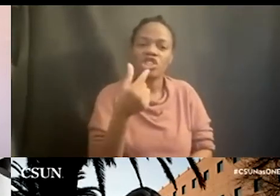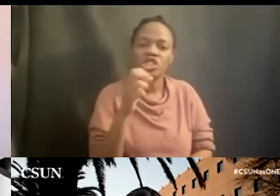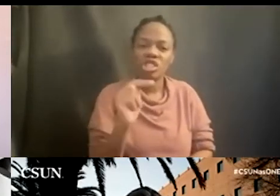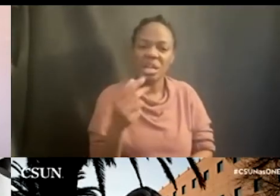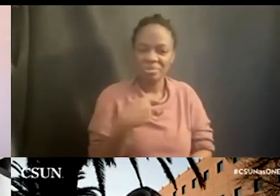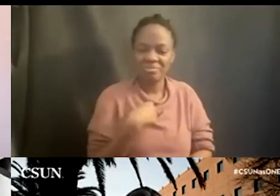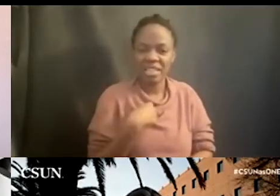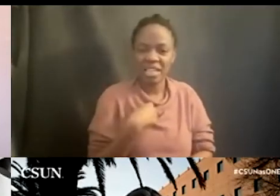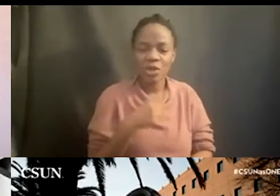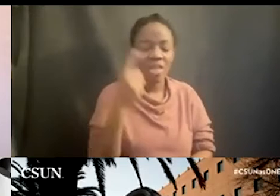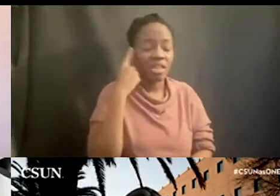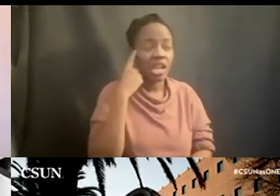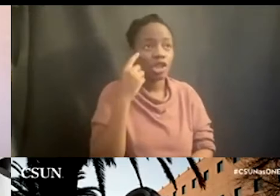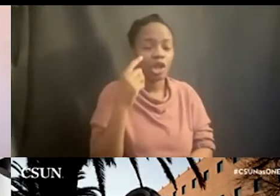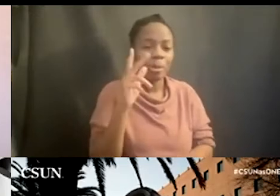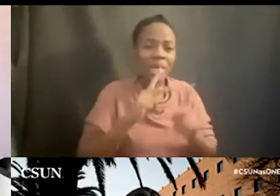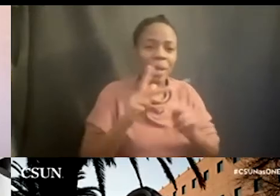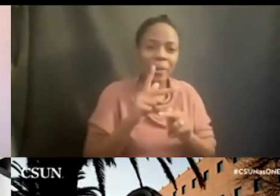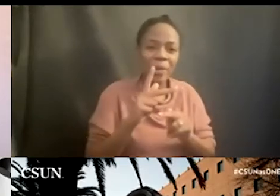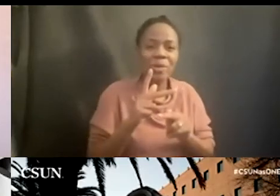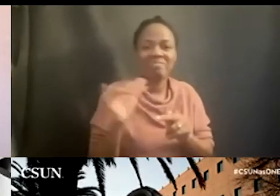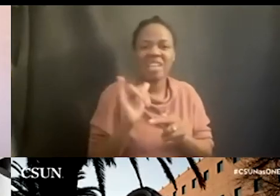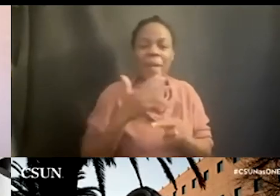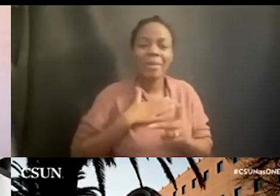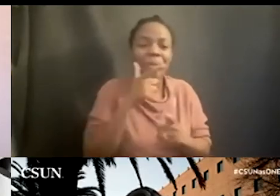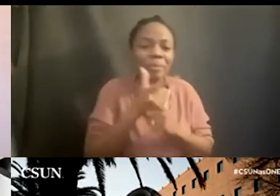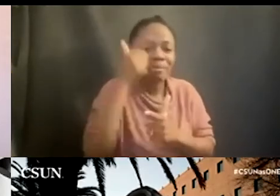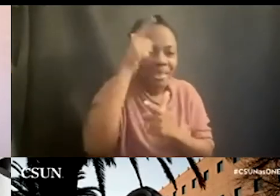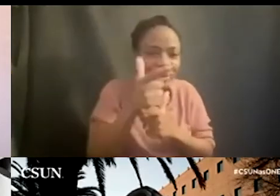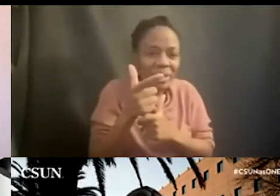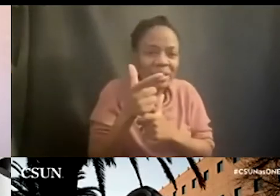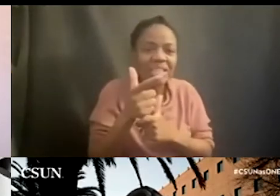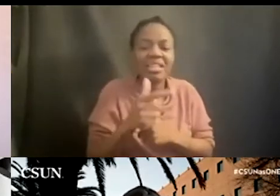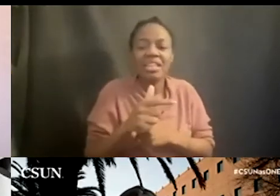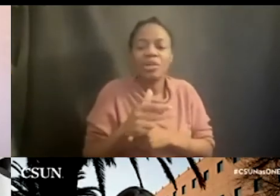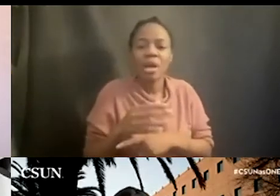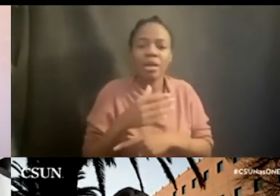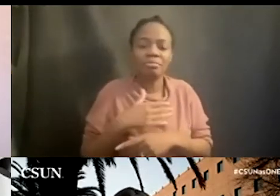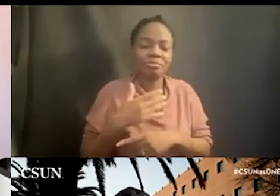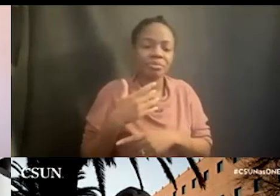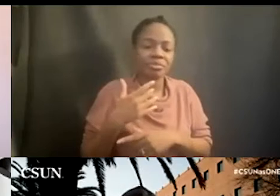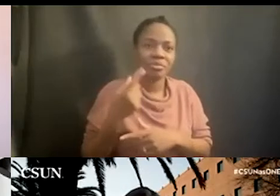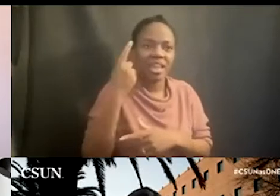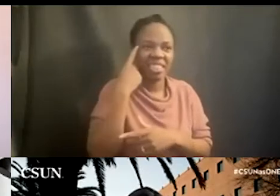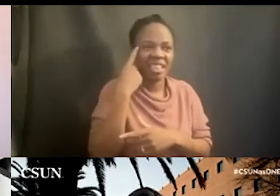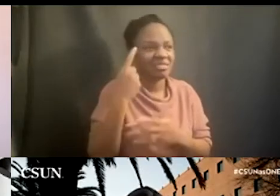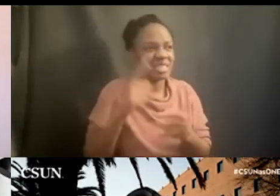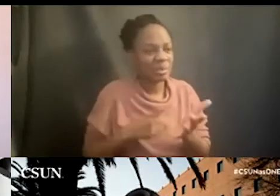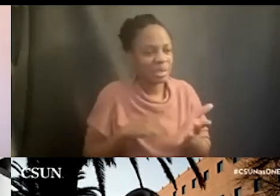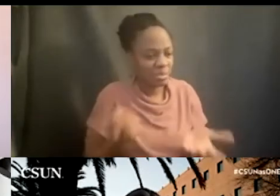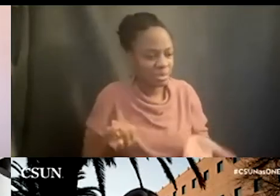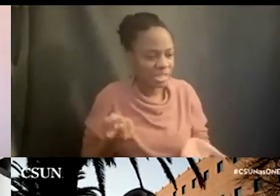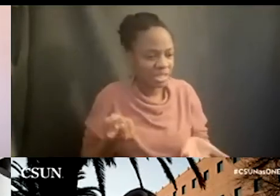somebody else behind me. And for me, that's like my younger sibling and my brother and my sister. You know, I think sometimes for me, it just took for